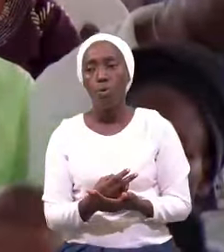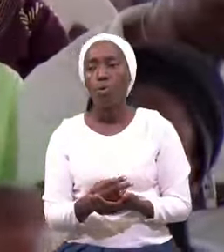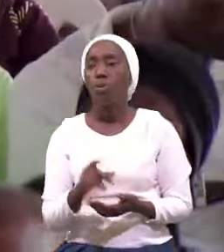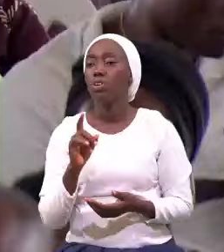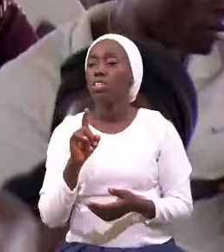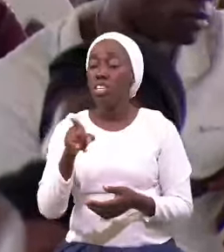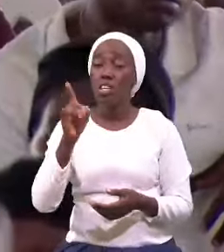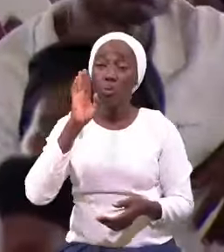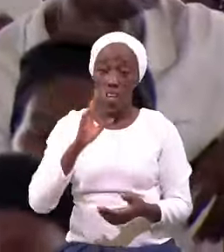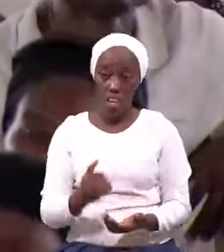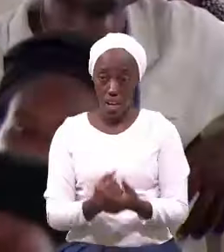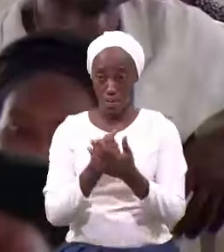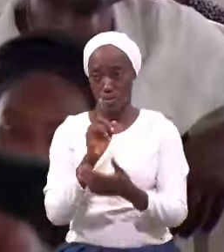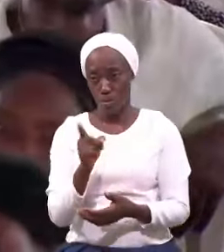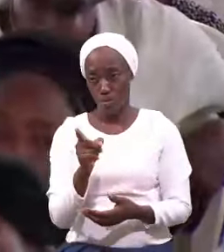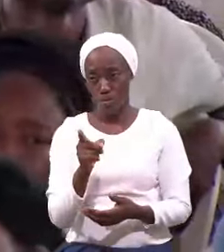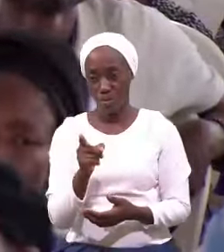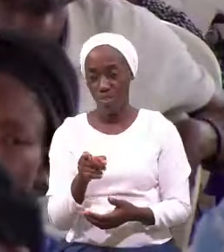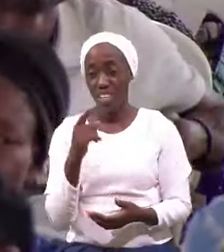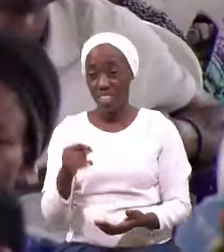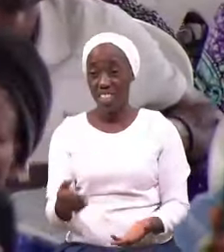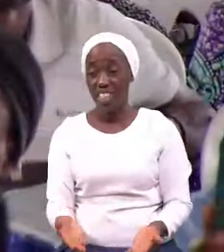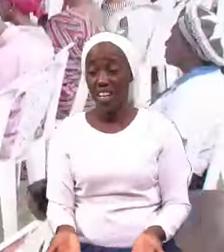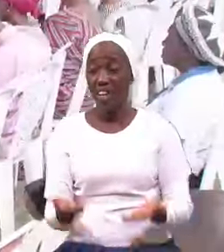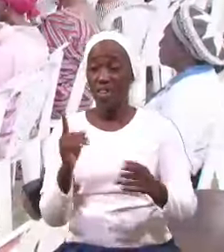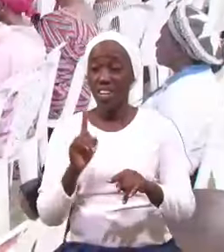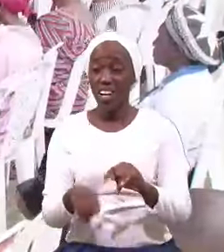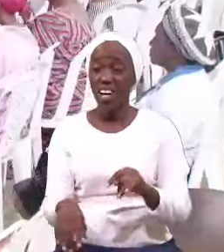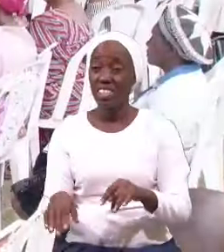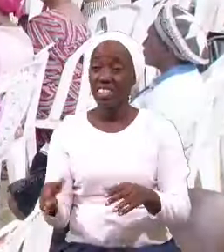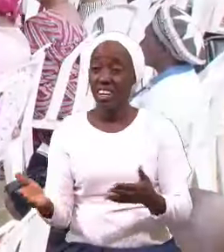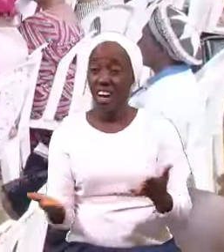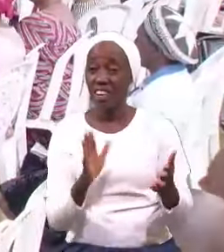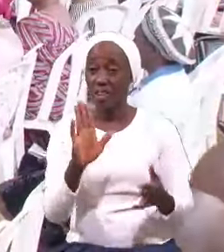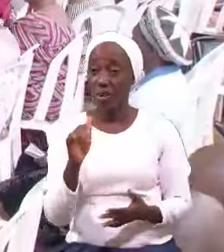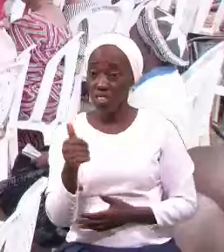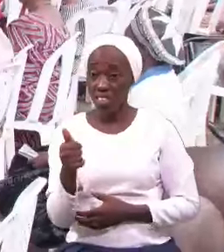you. The load you couldn't carry by yourself.